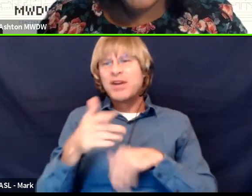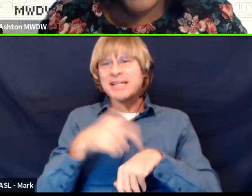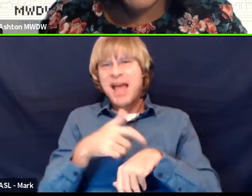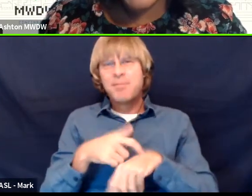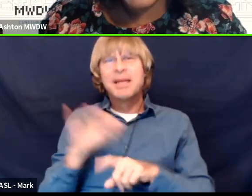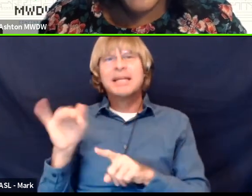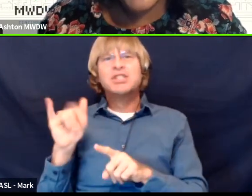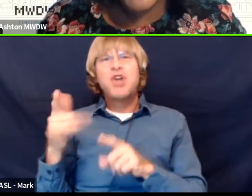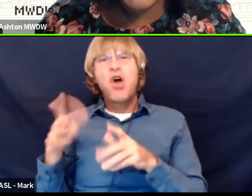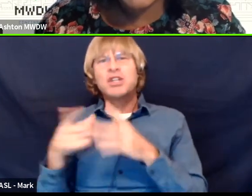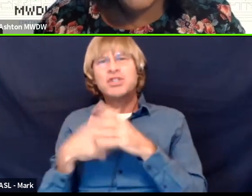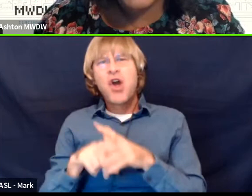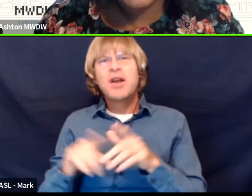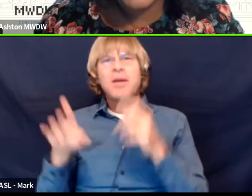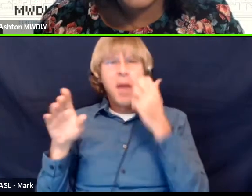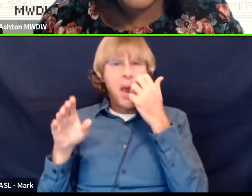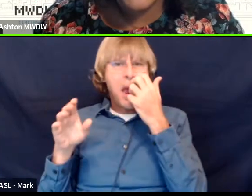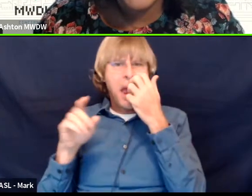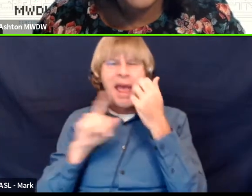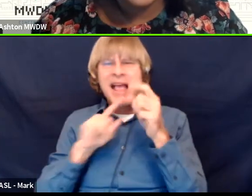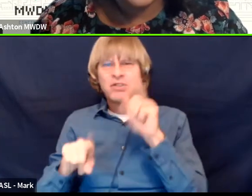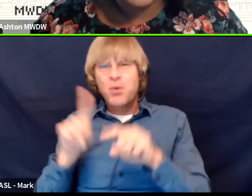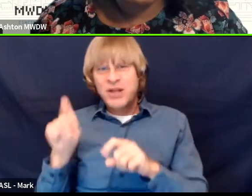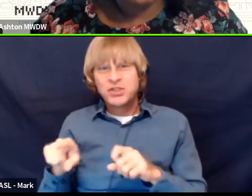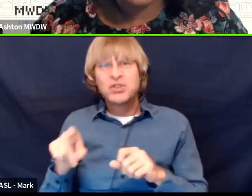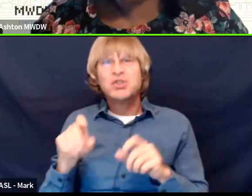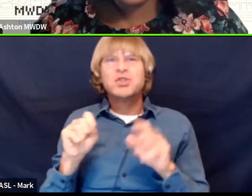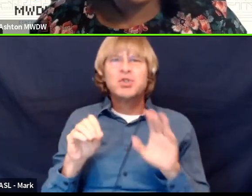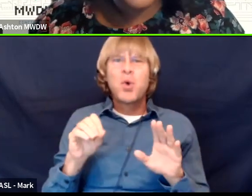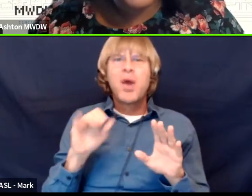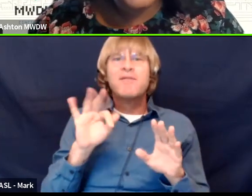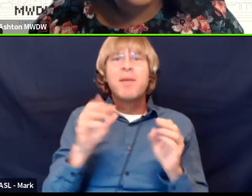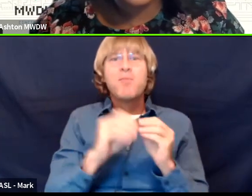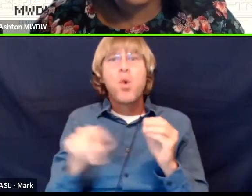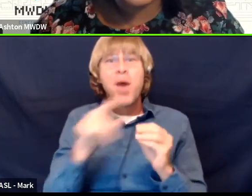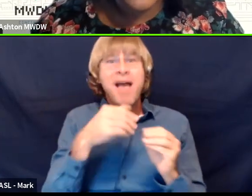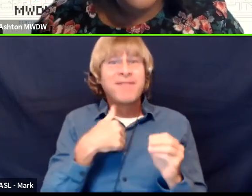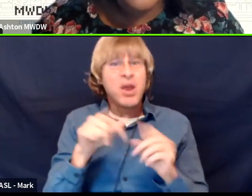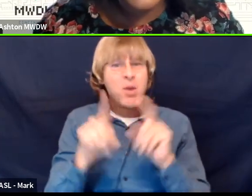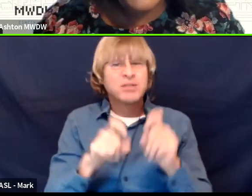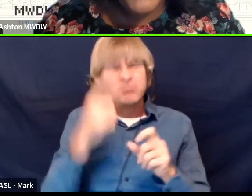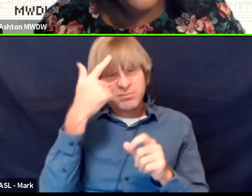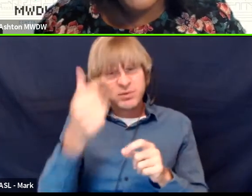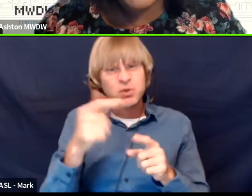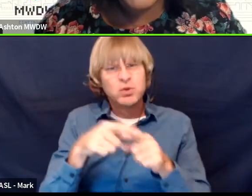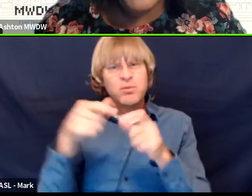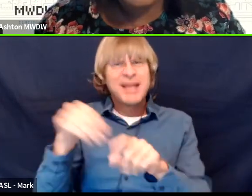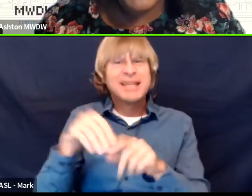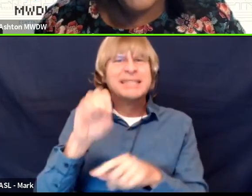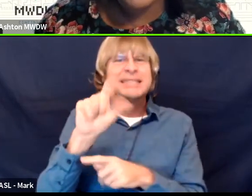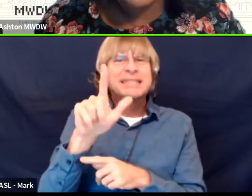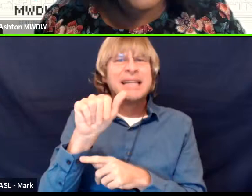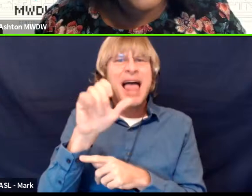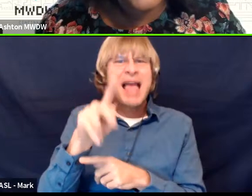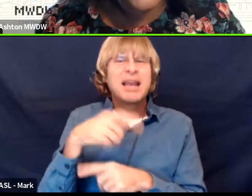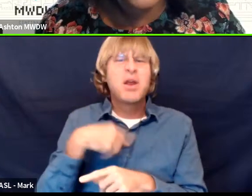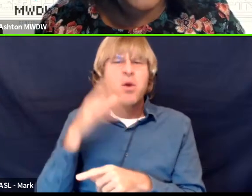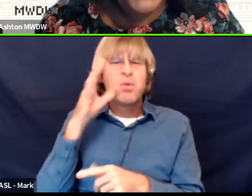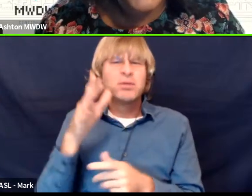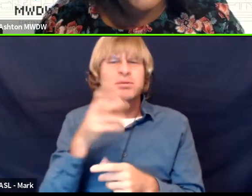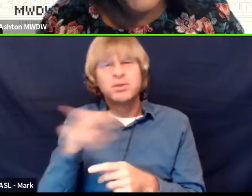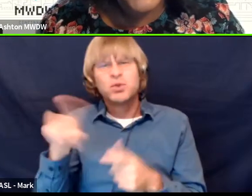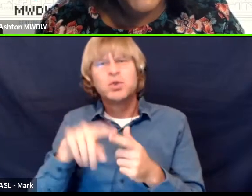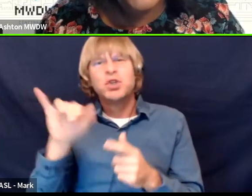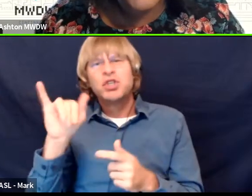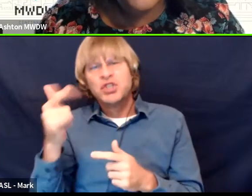Jill already started hopping in Slack, answering some questions. So if more people have questions, feel free to drop them in Slack, and I'll make sure that they get back over to Jill